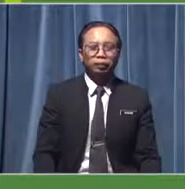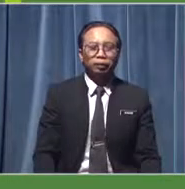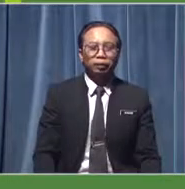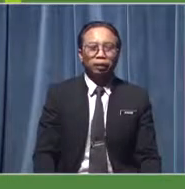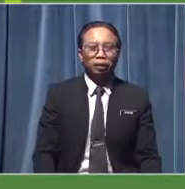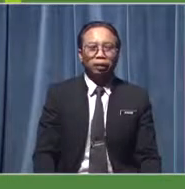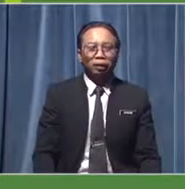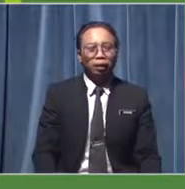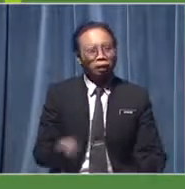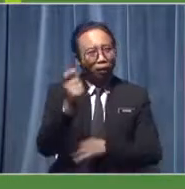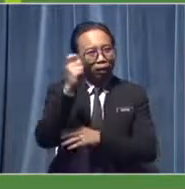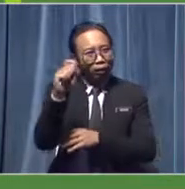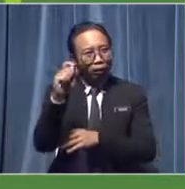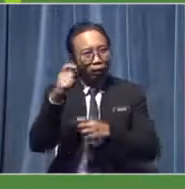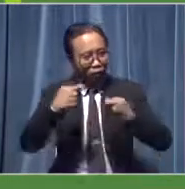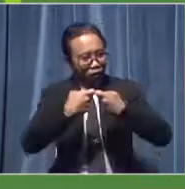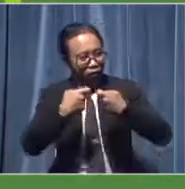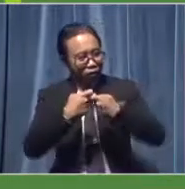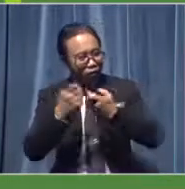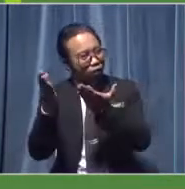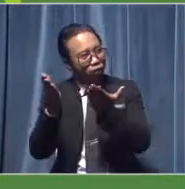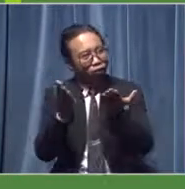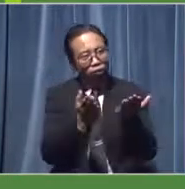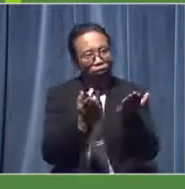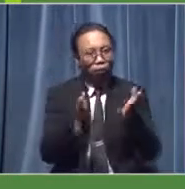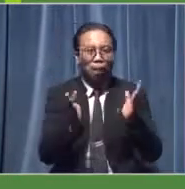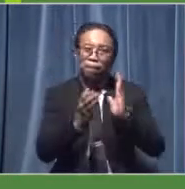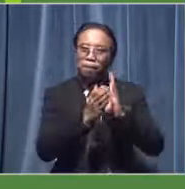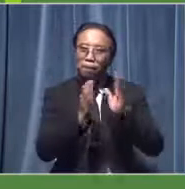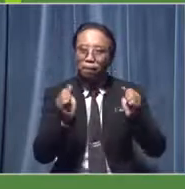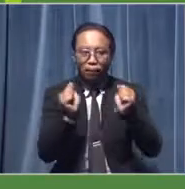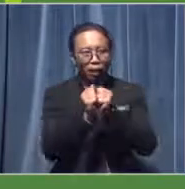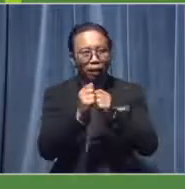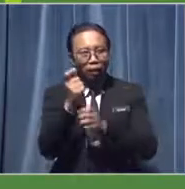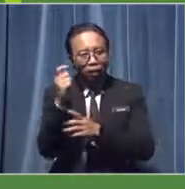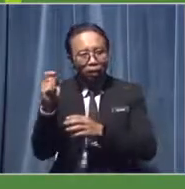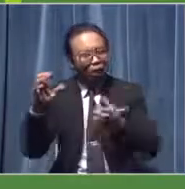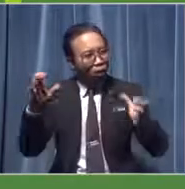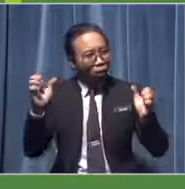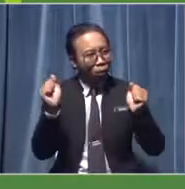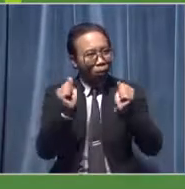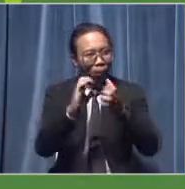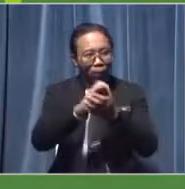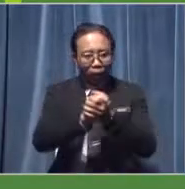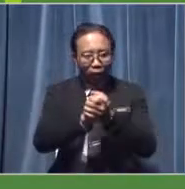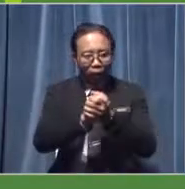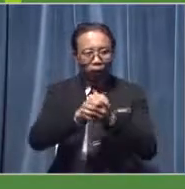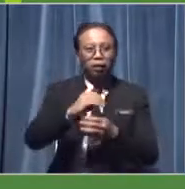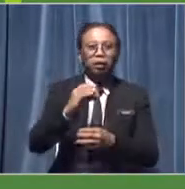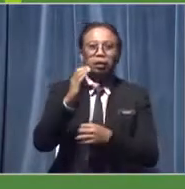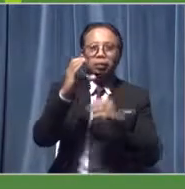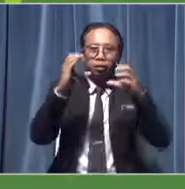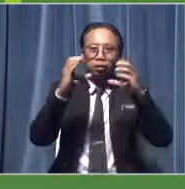Thus, the charge carried by the combined capacitor Q can be